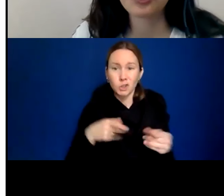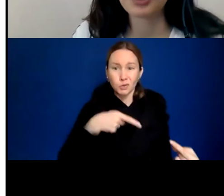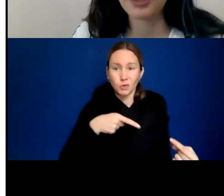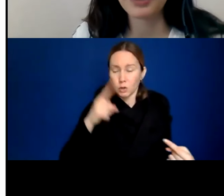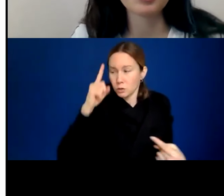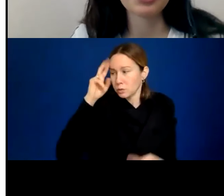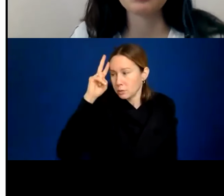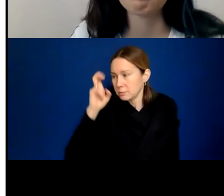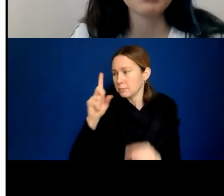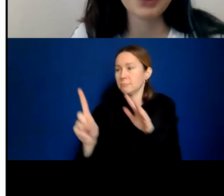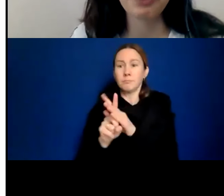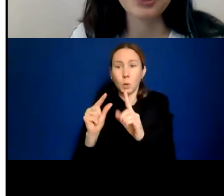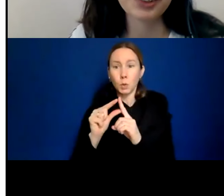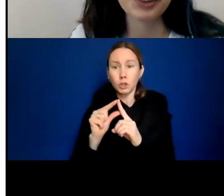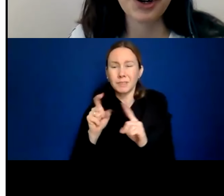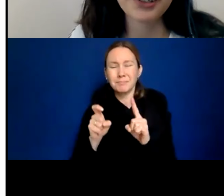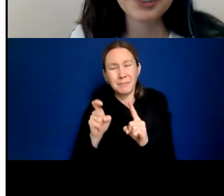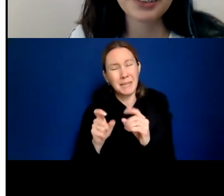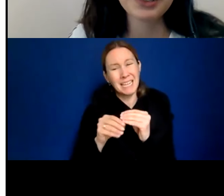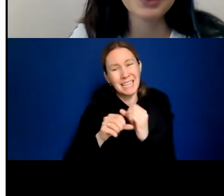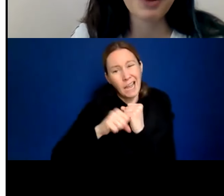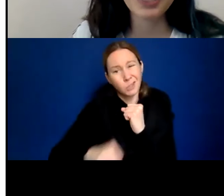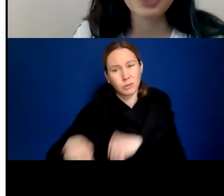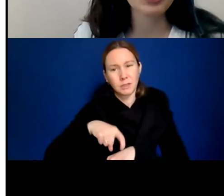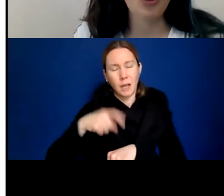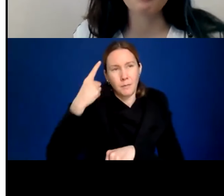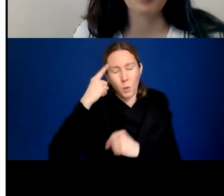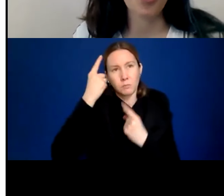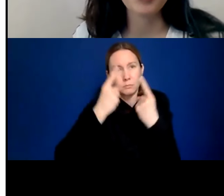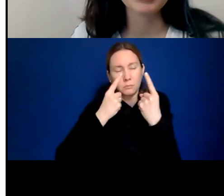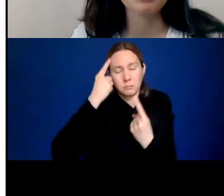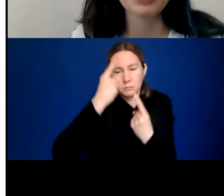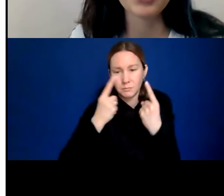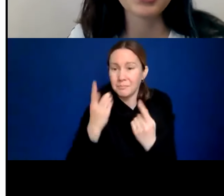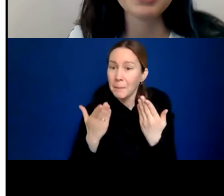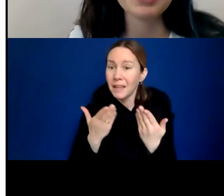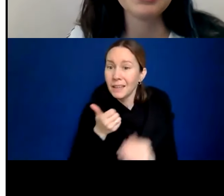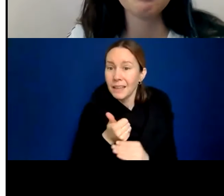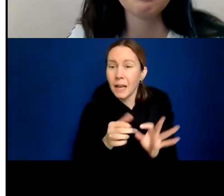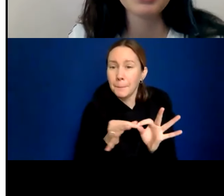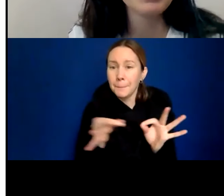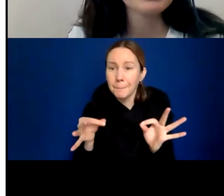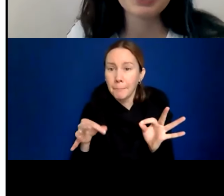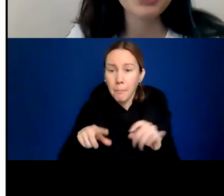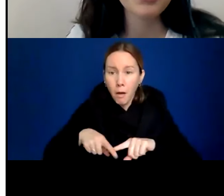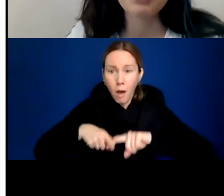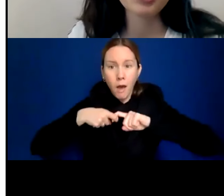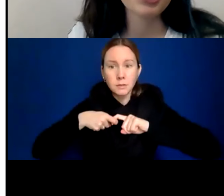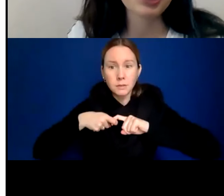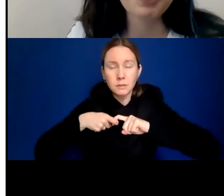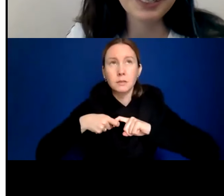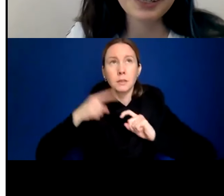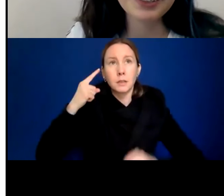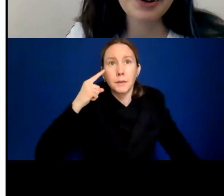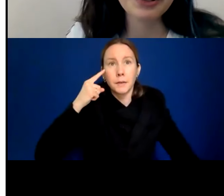need extra time to get their message across. They might have a long pause in the middle of their sentence. It doesn't mean that they want